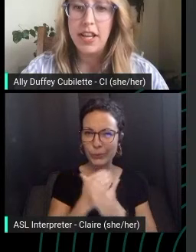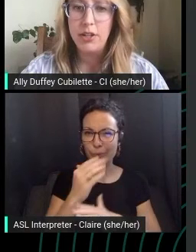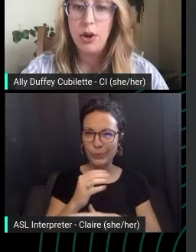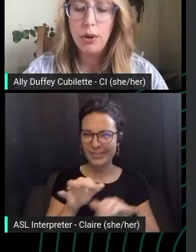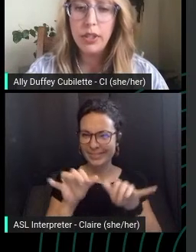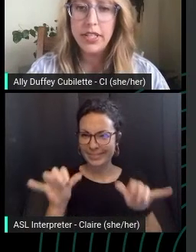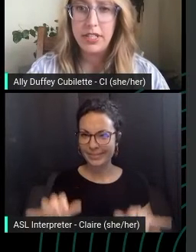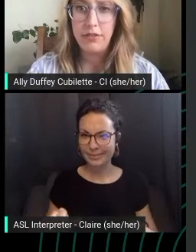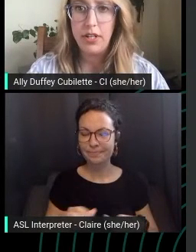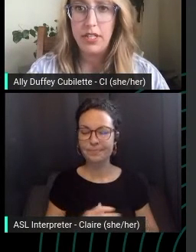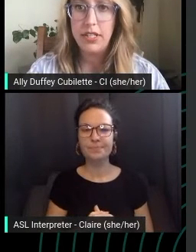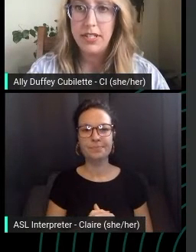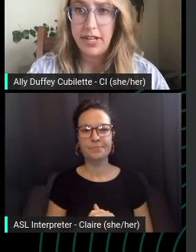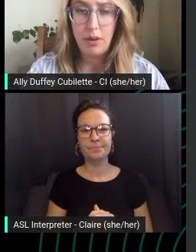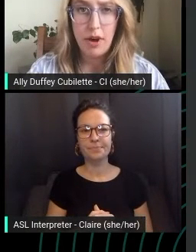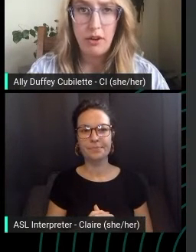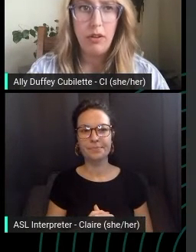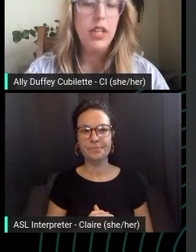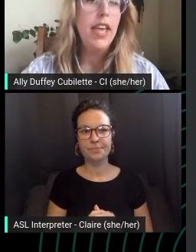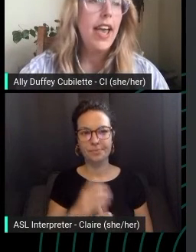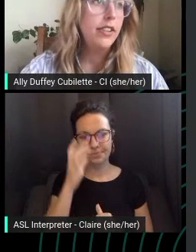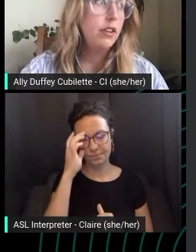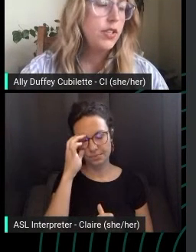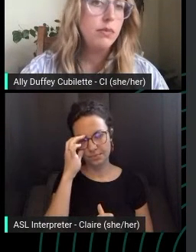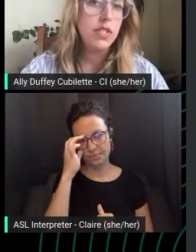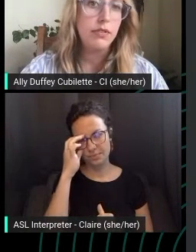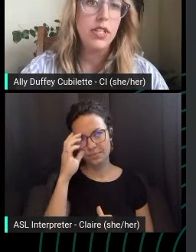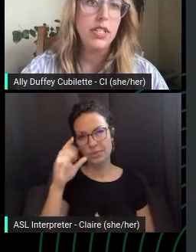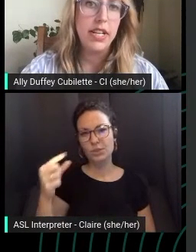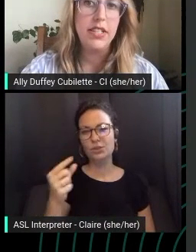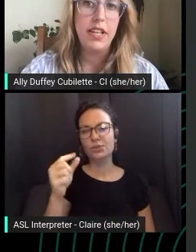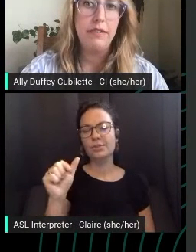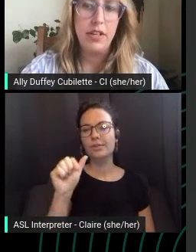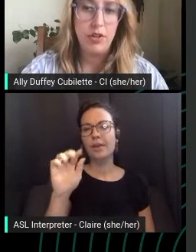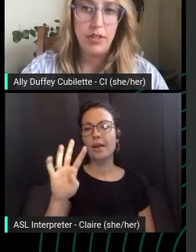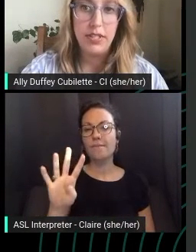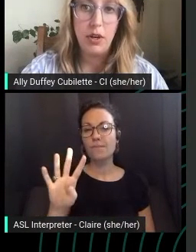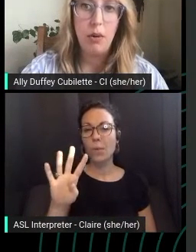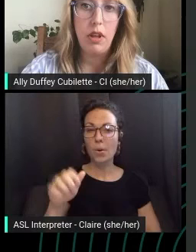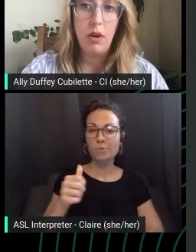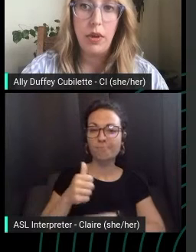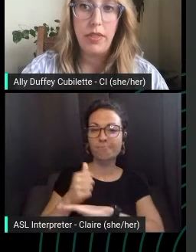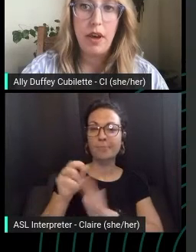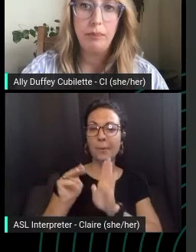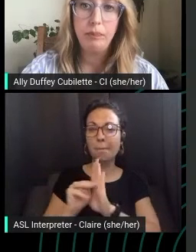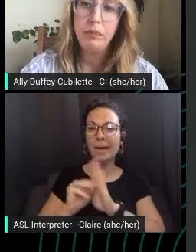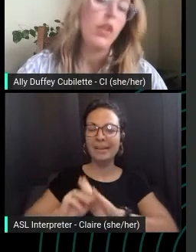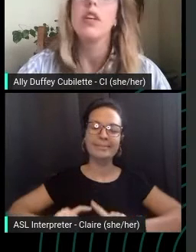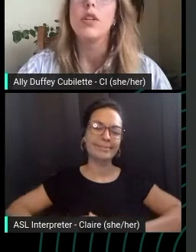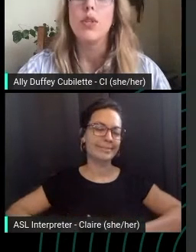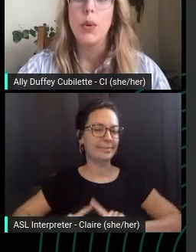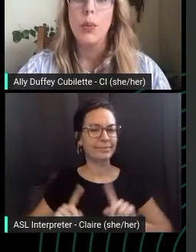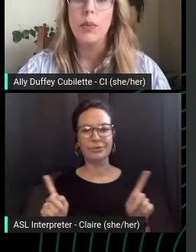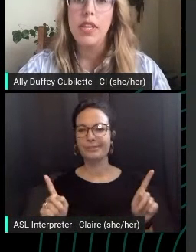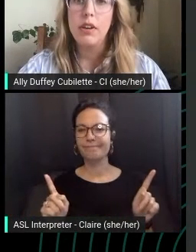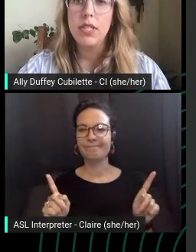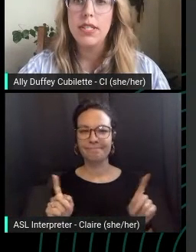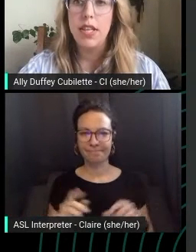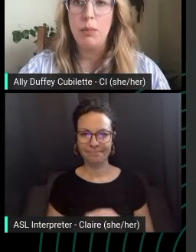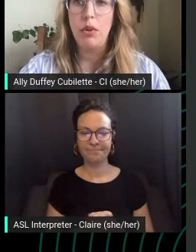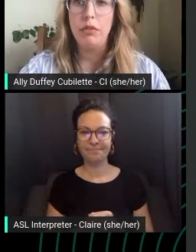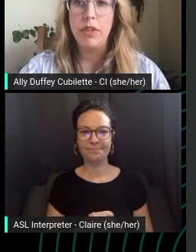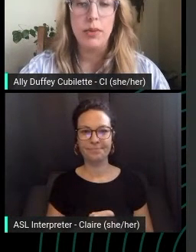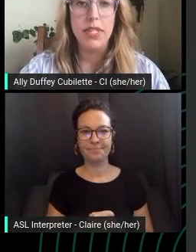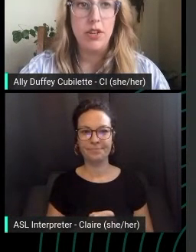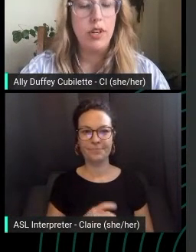GA4 is a totally different data model, and there are some different data definitions that go along with that. So here's